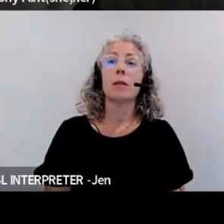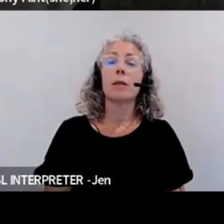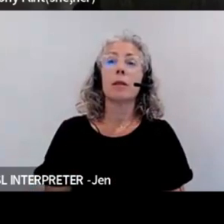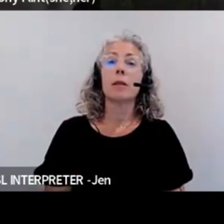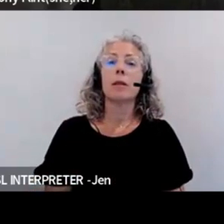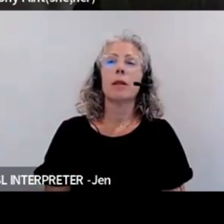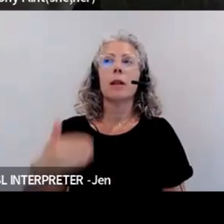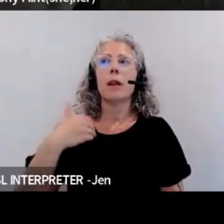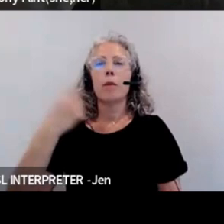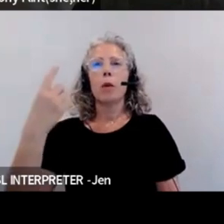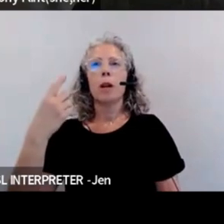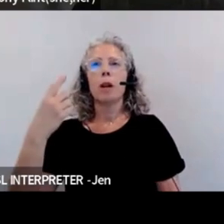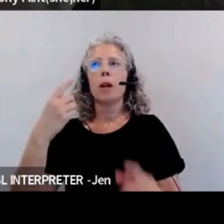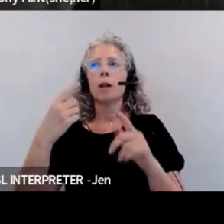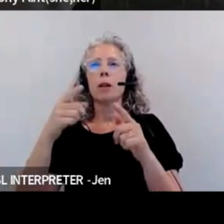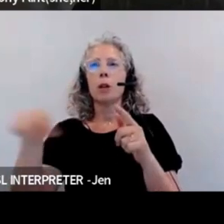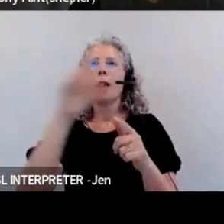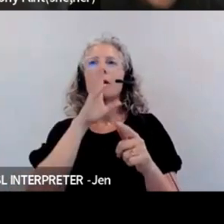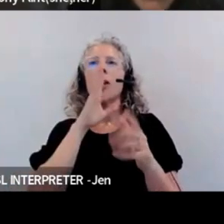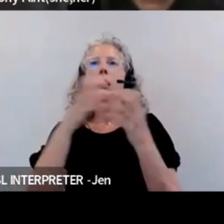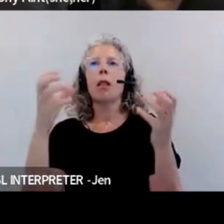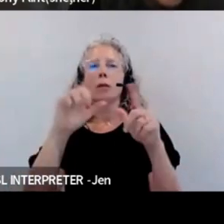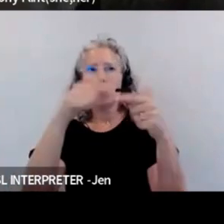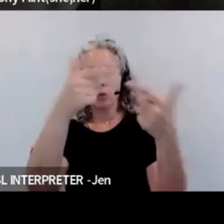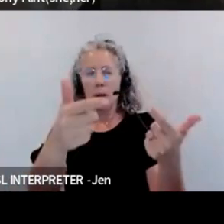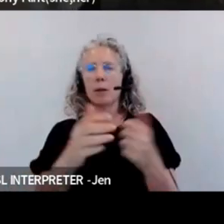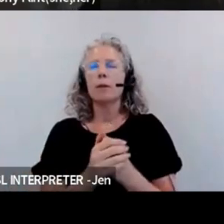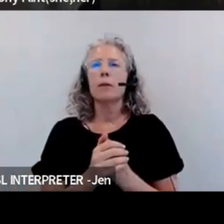I've got one, but you all go first because I talk a lot.